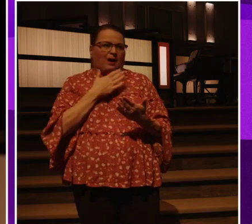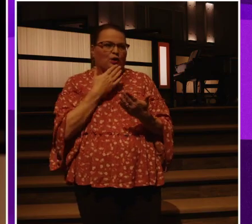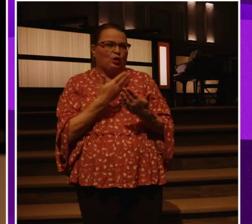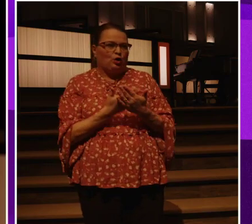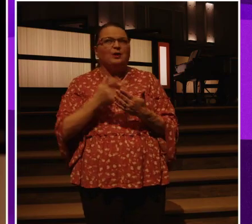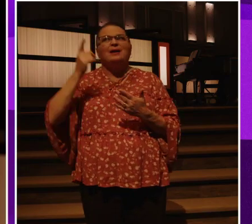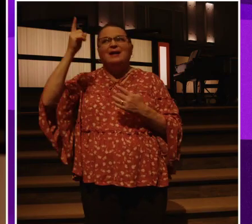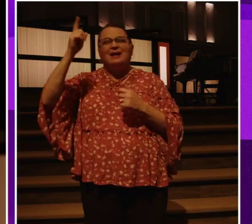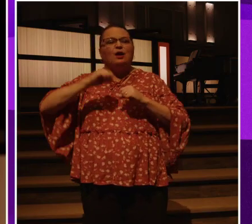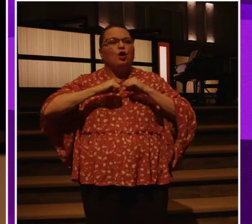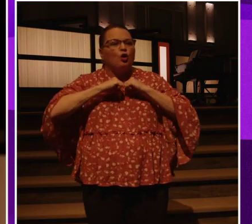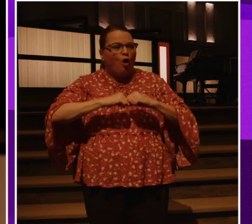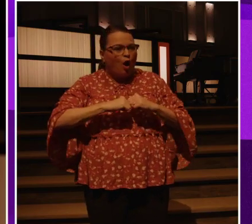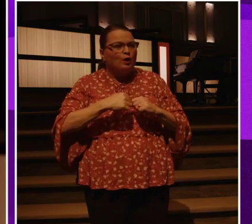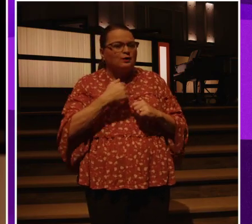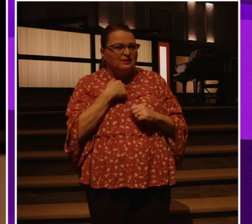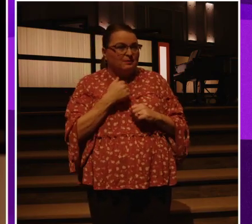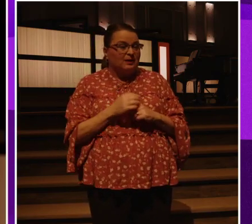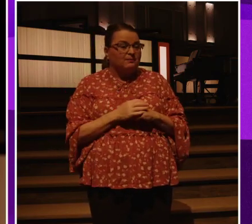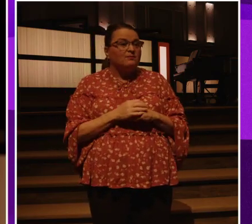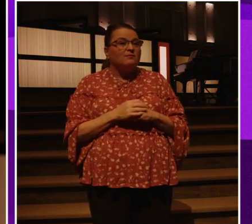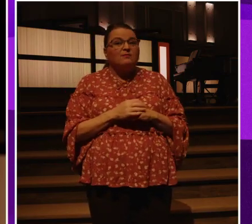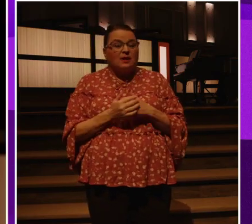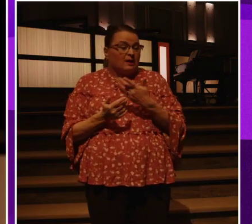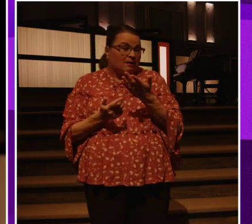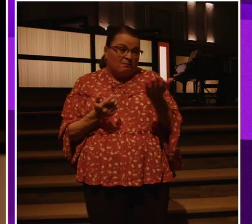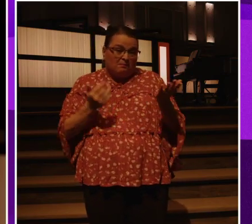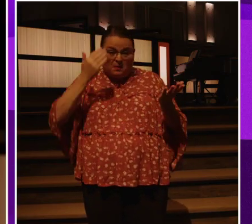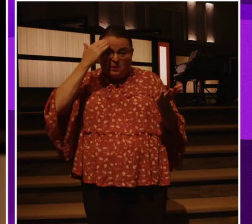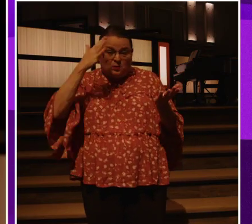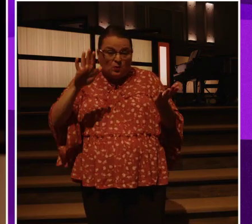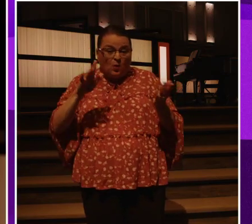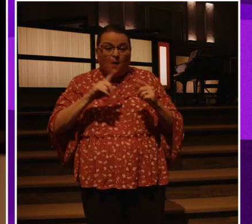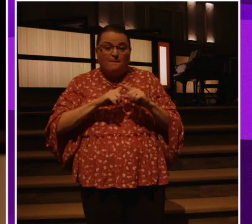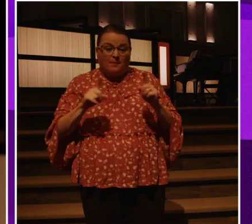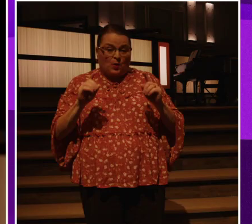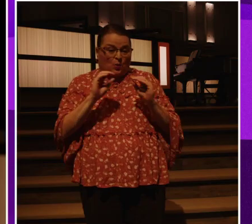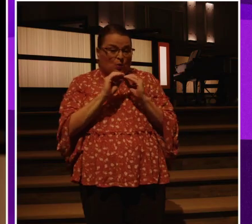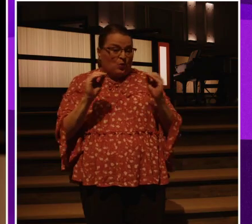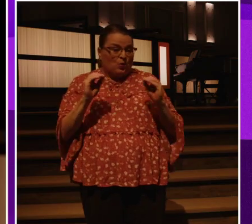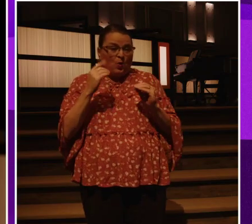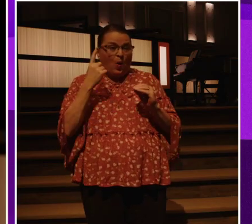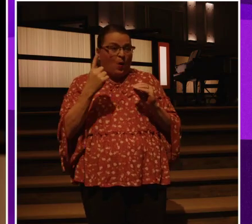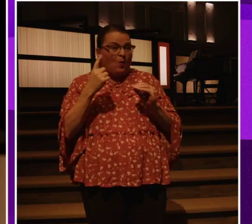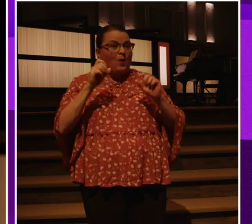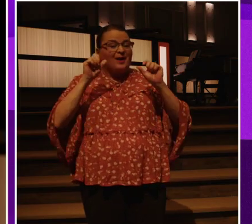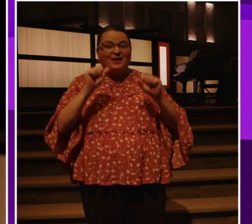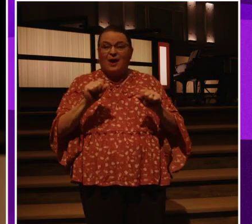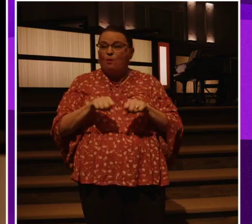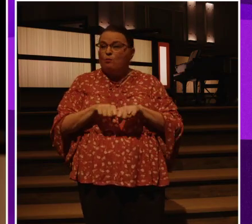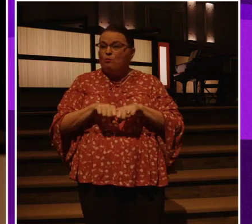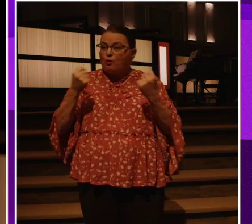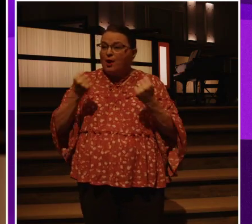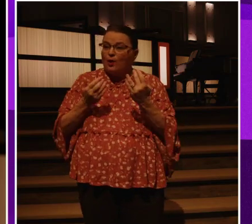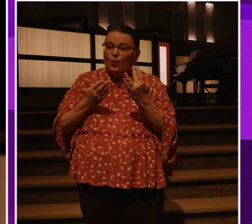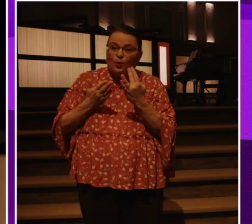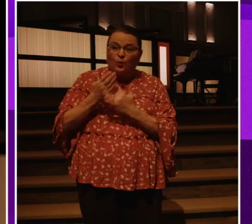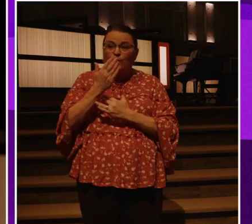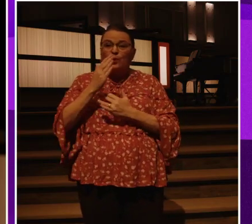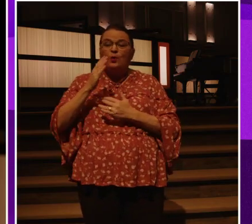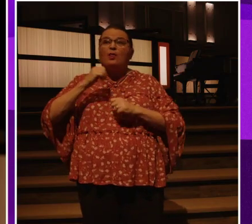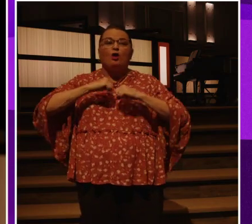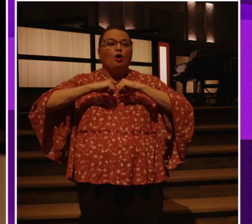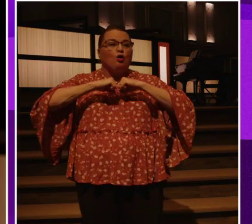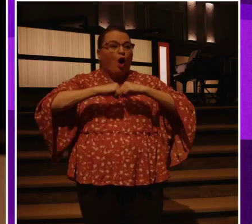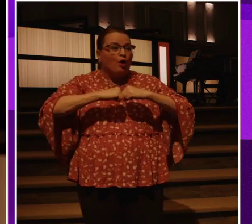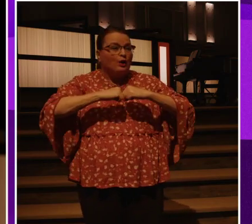me. And I don't know if you know this, but no one can break through the guardianship